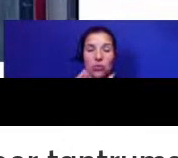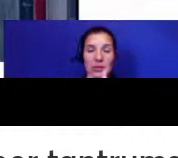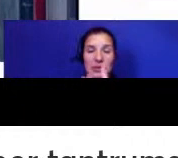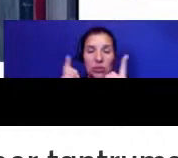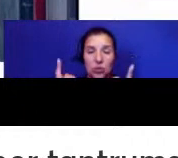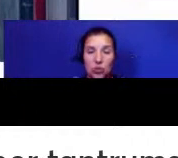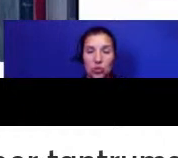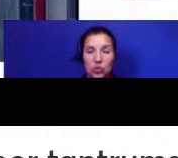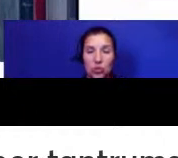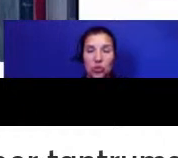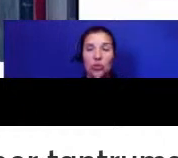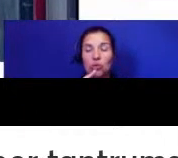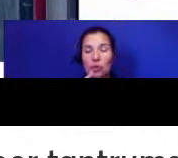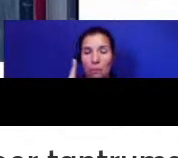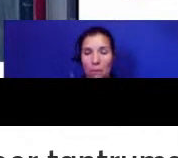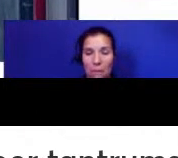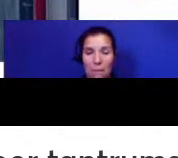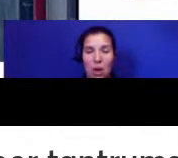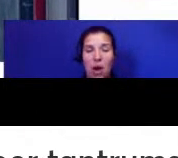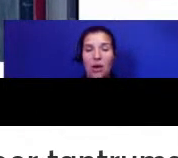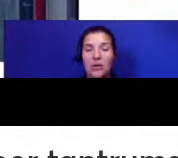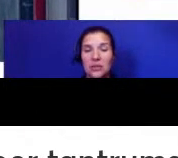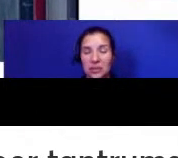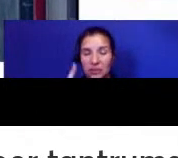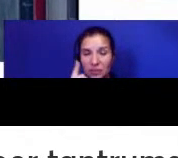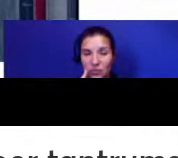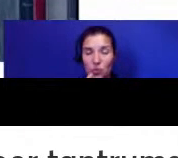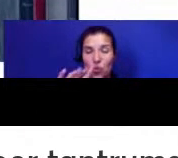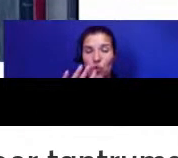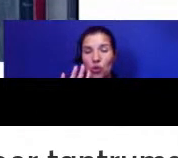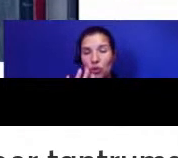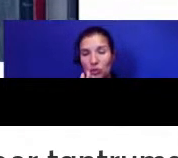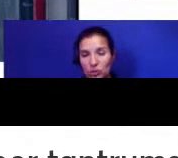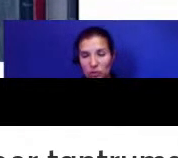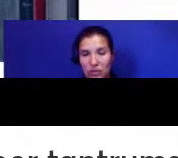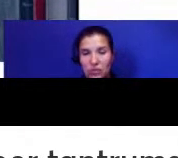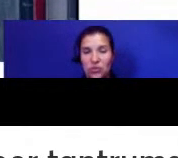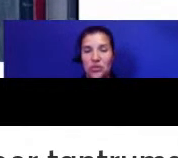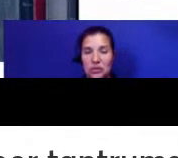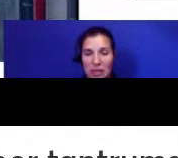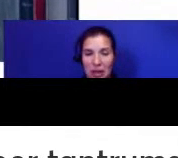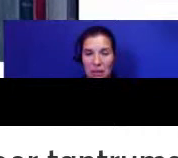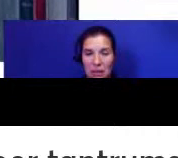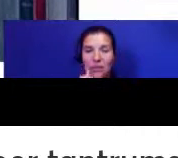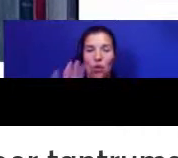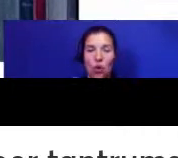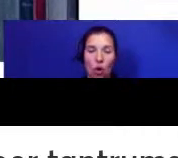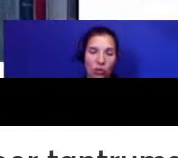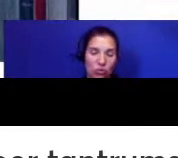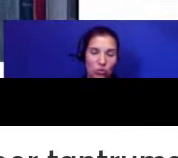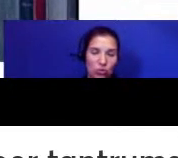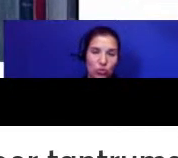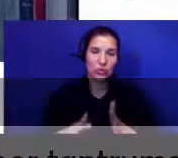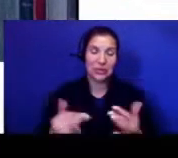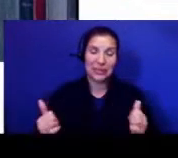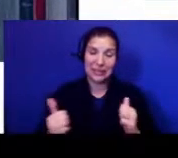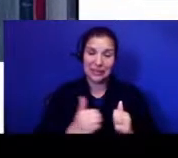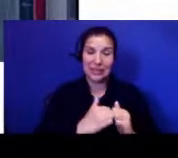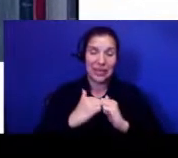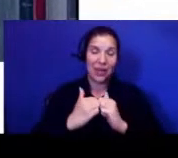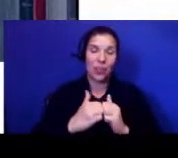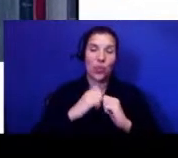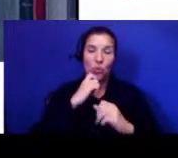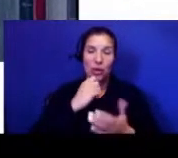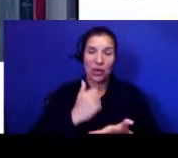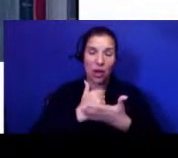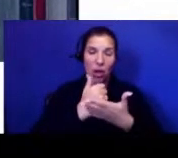schools that create a positive and safe climate for all students. Together, we can advocate for the type of safe and